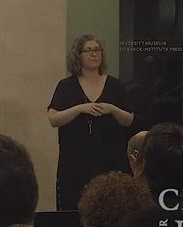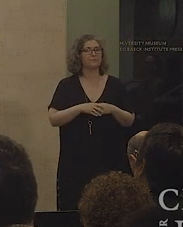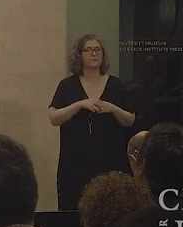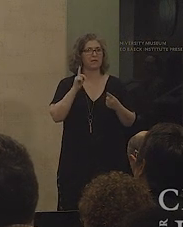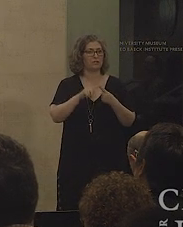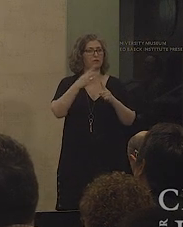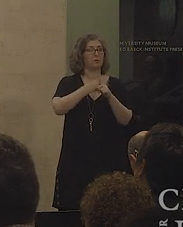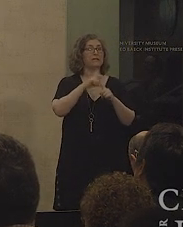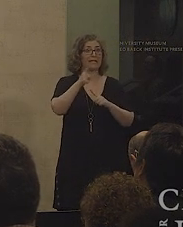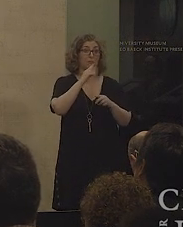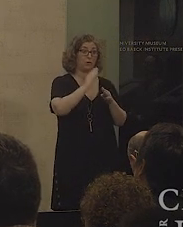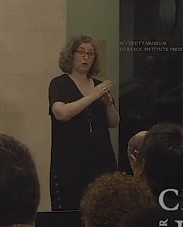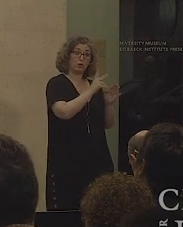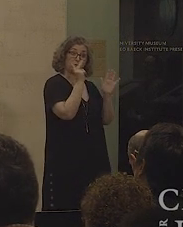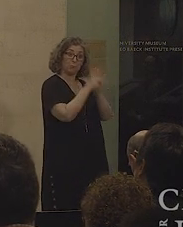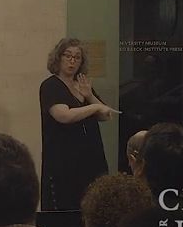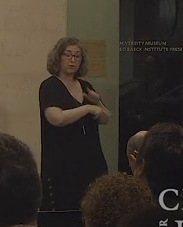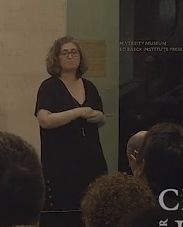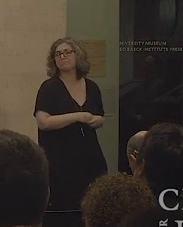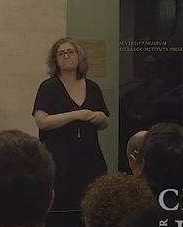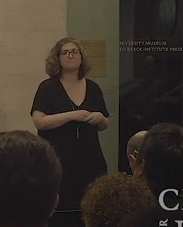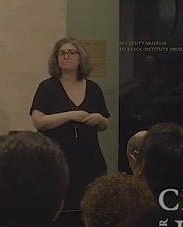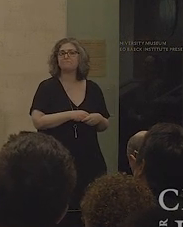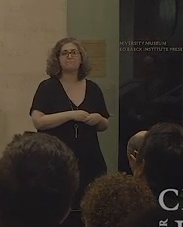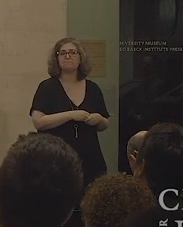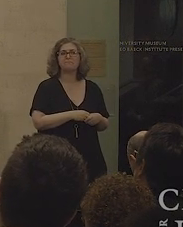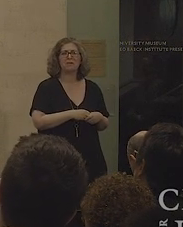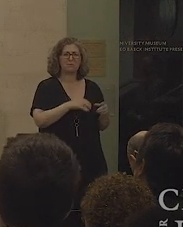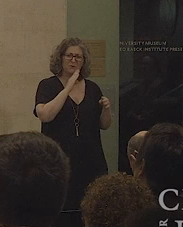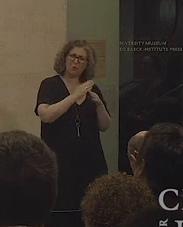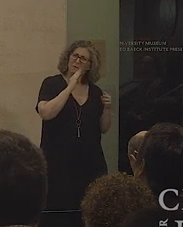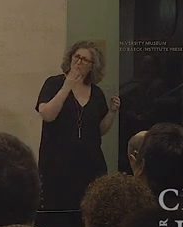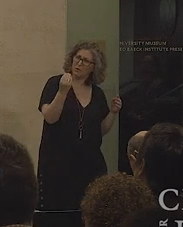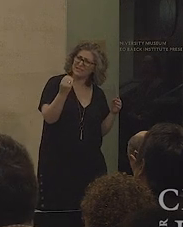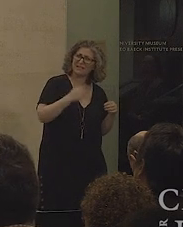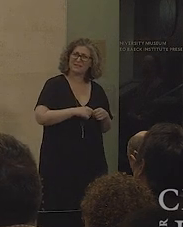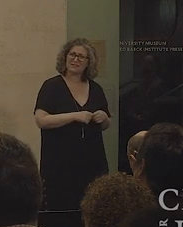until 4 months later when my daughter was murdered. My 14-year-old baby.